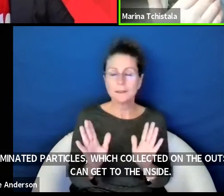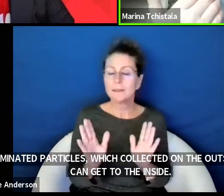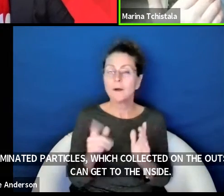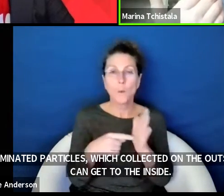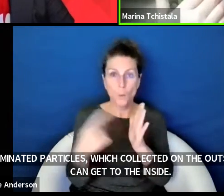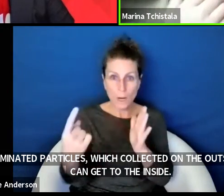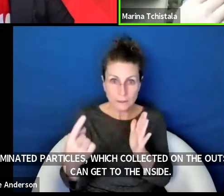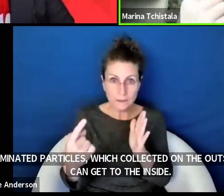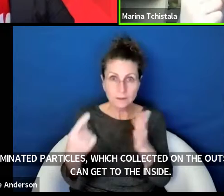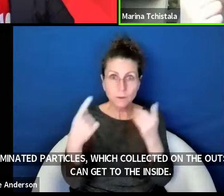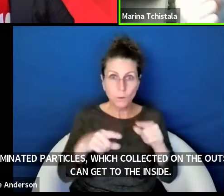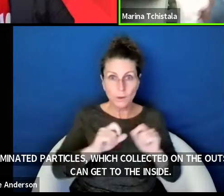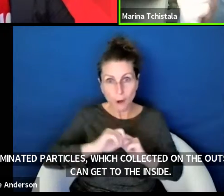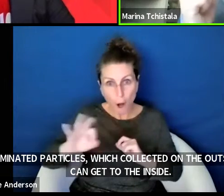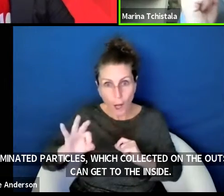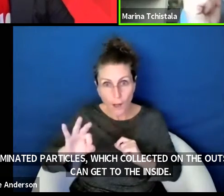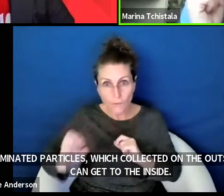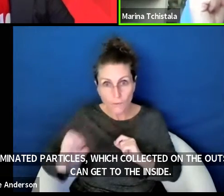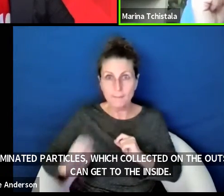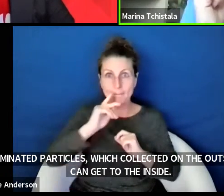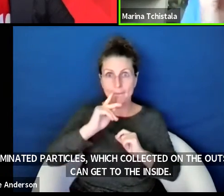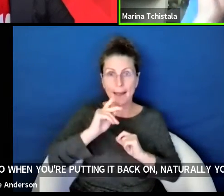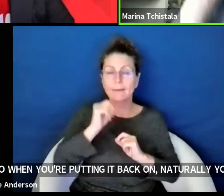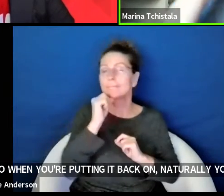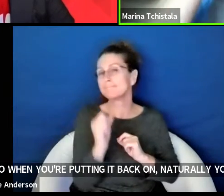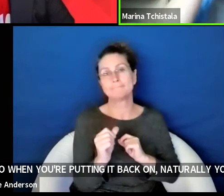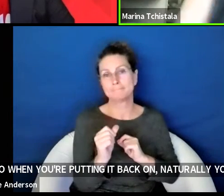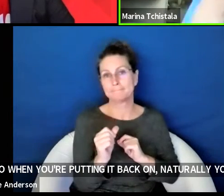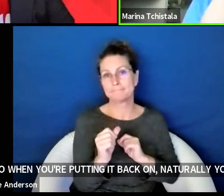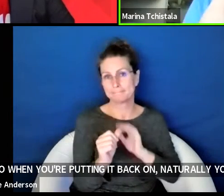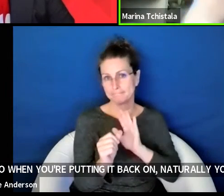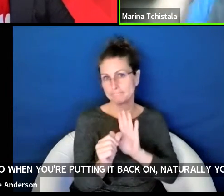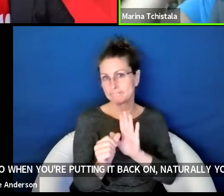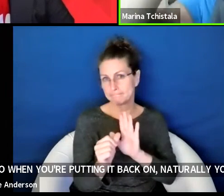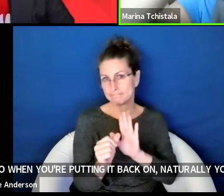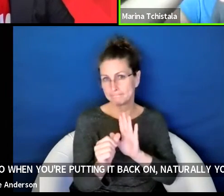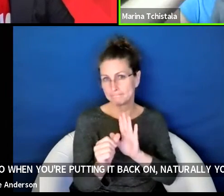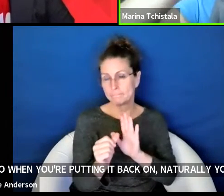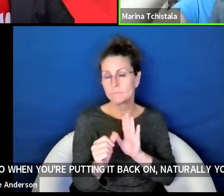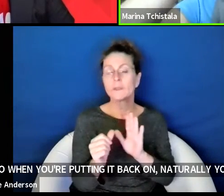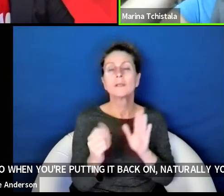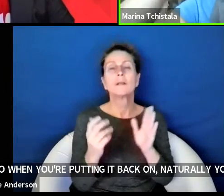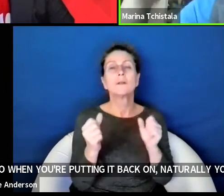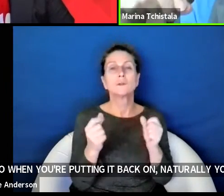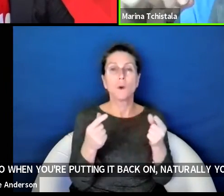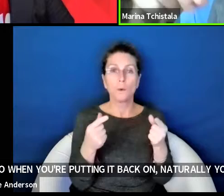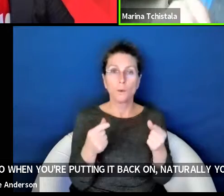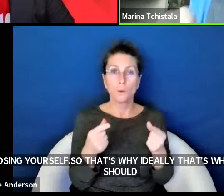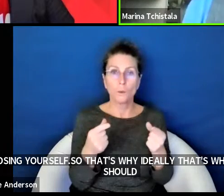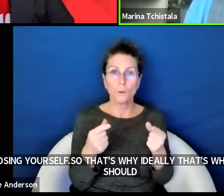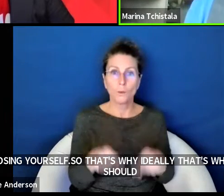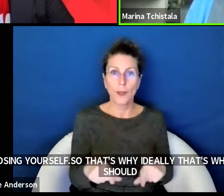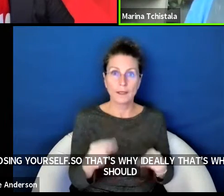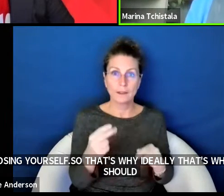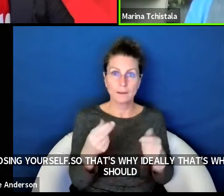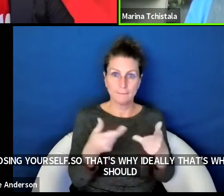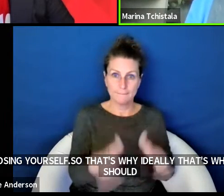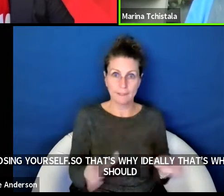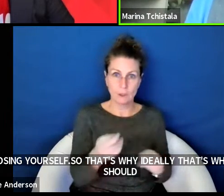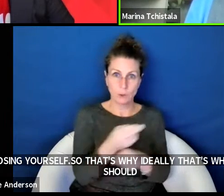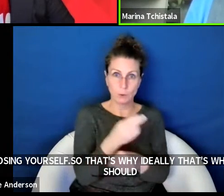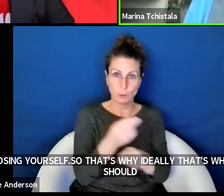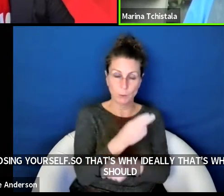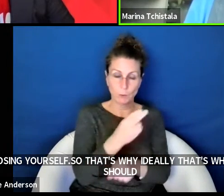exposing yourself. So that's why ideally that's what you should do. Taking it off, putting in a Ziploc plastic bag and putting it,